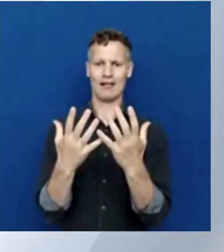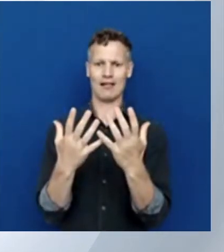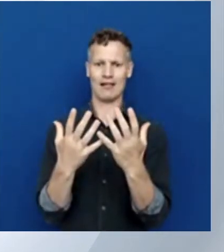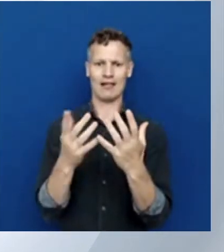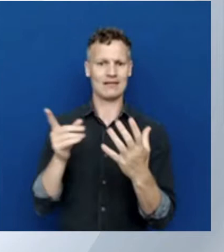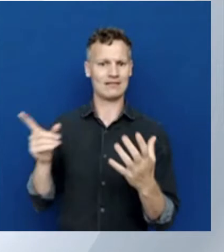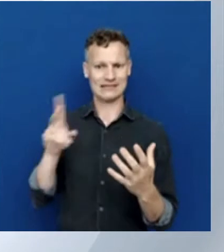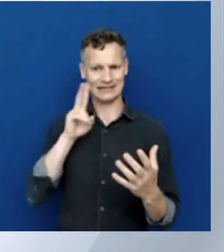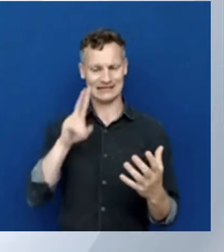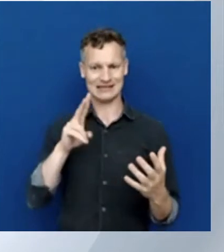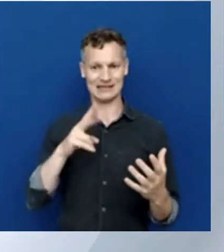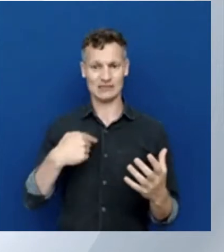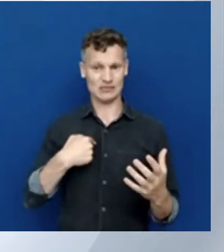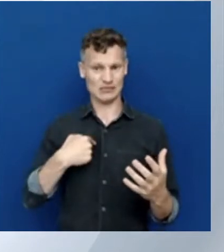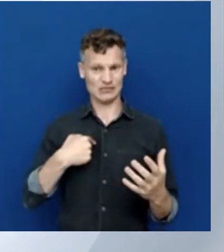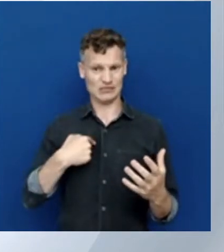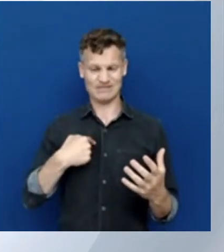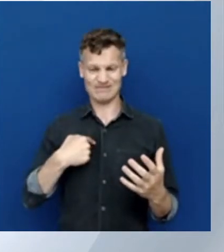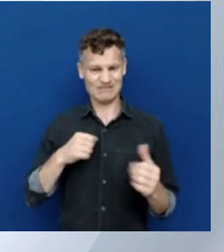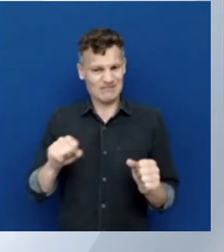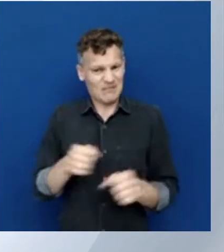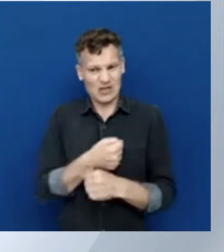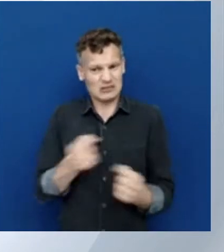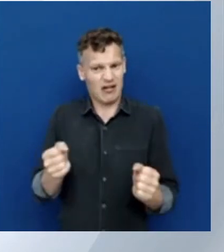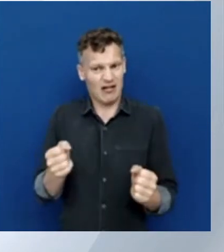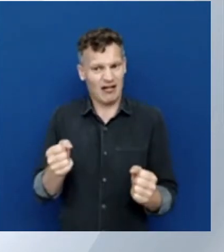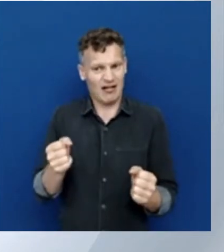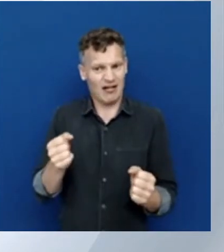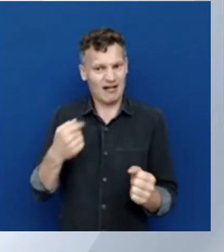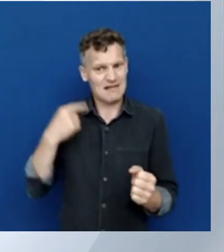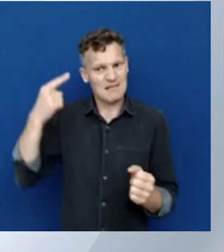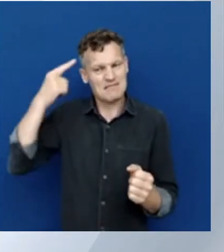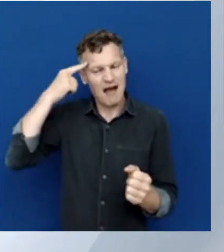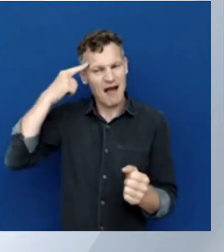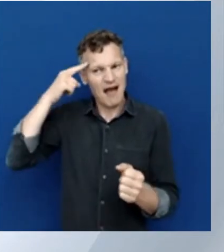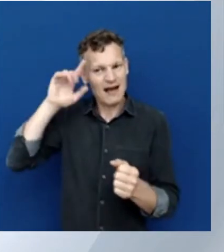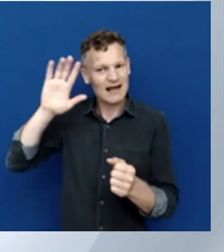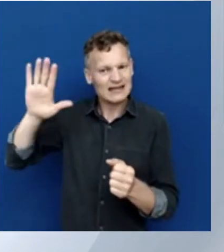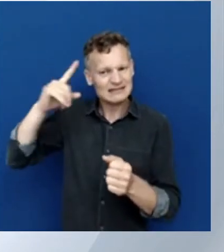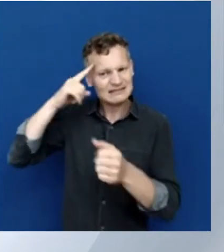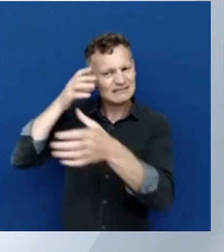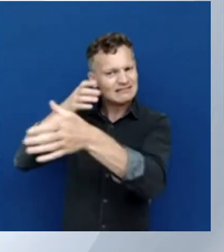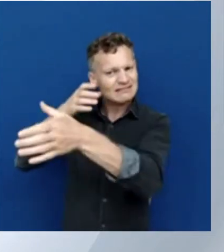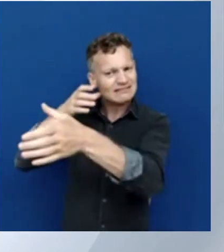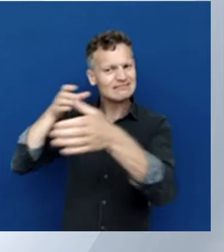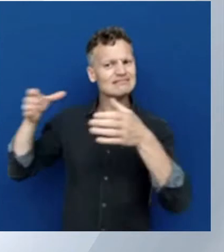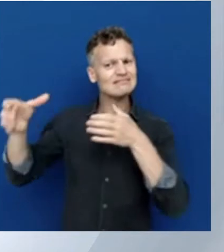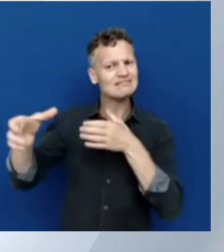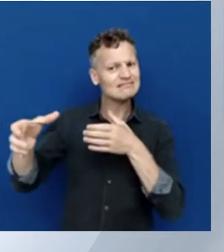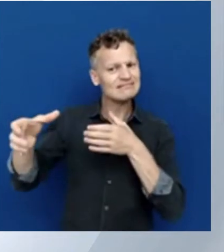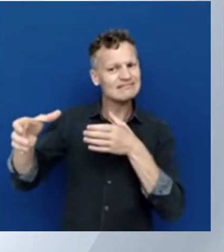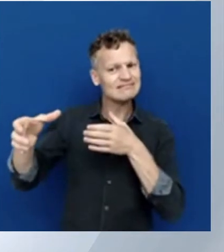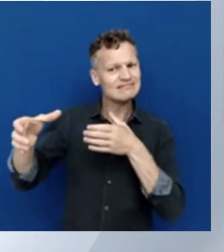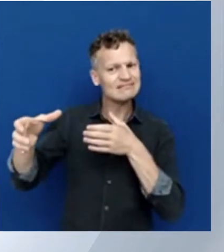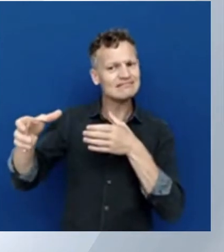take our mindset into the individuals who are experiencing those